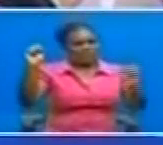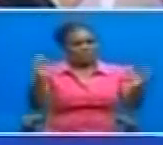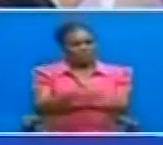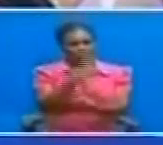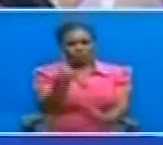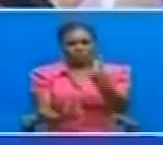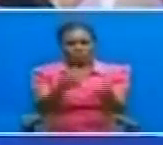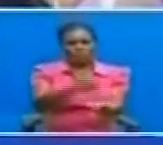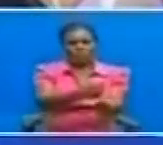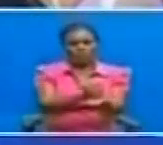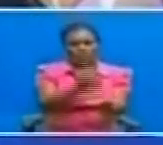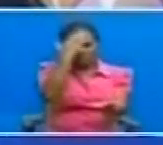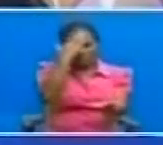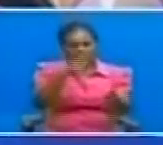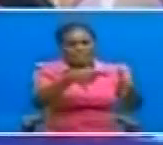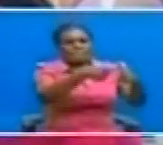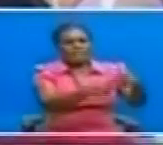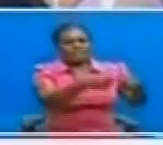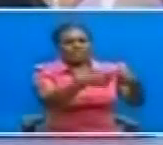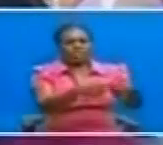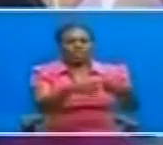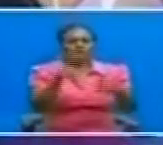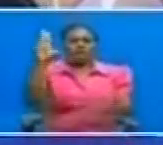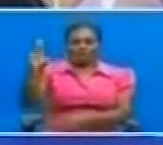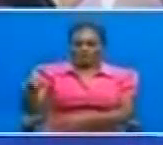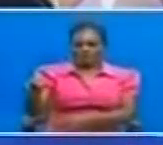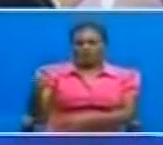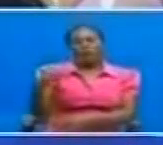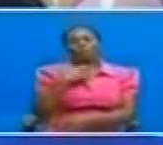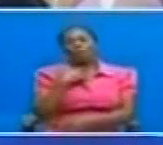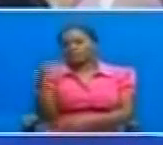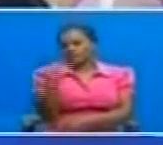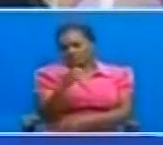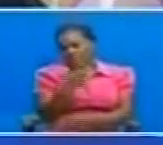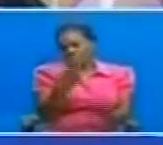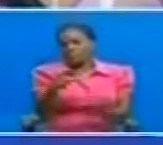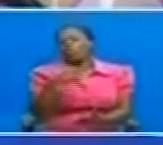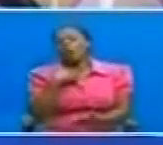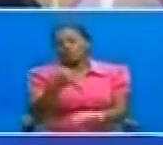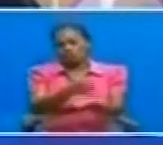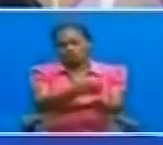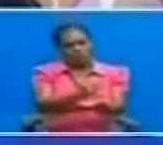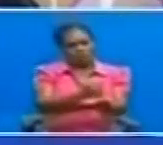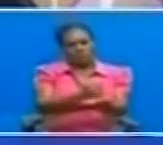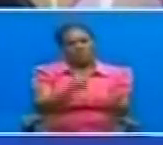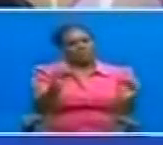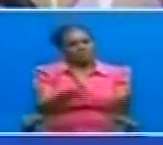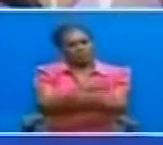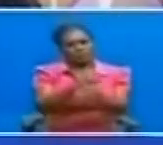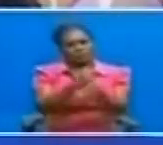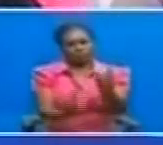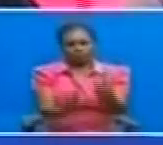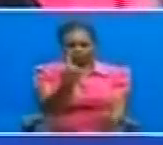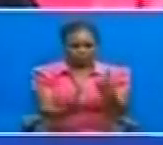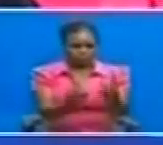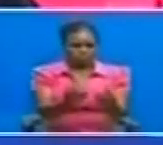because the machine will be off. So maybe we have customer who wanted coffee that time. We can't brew coffee.